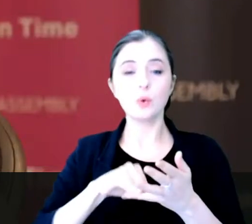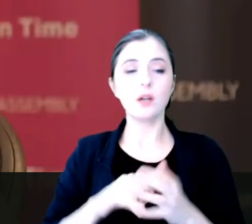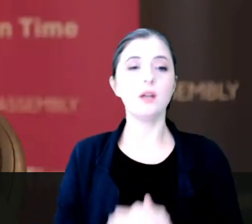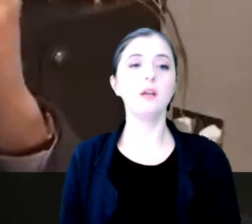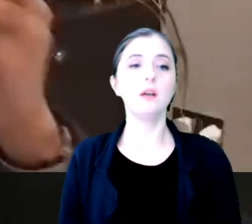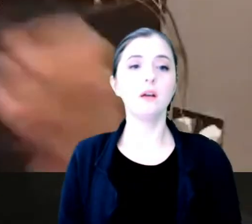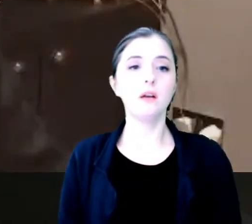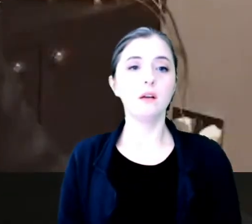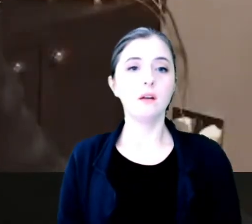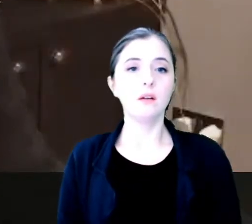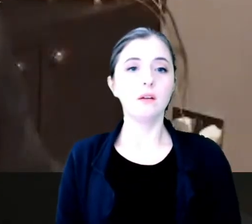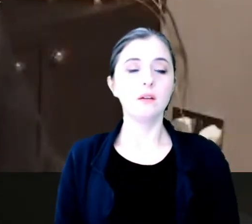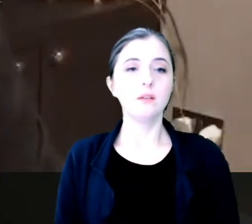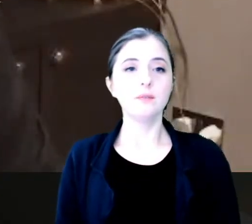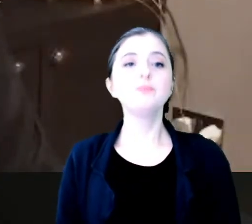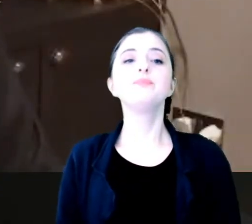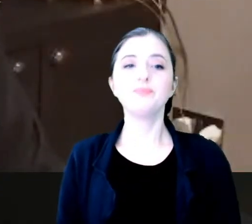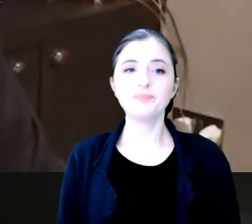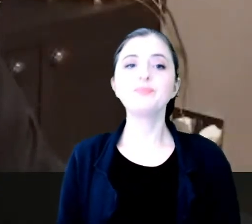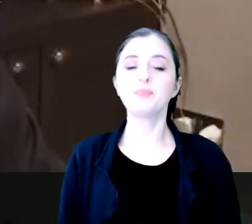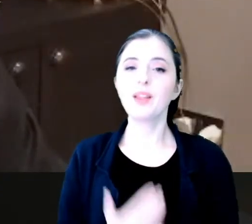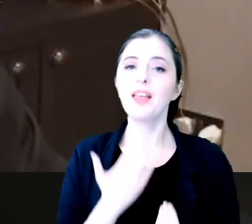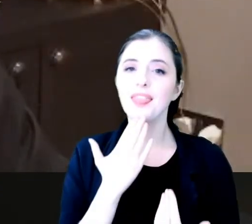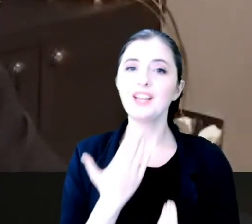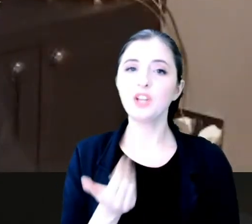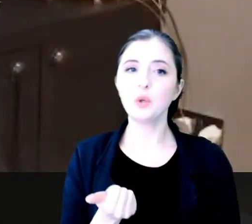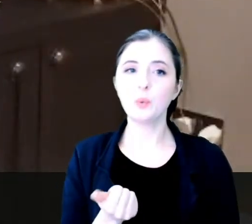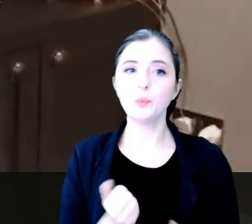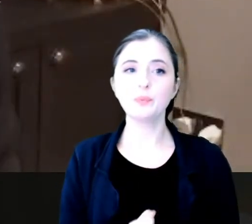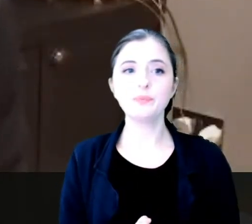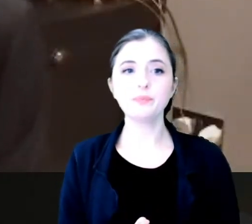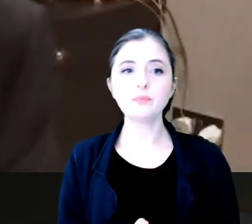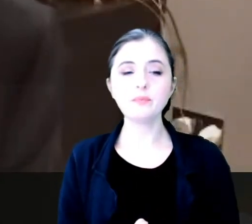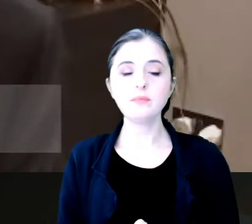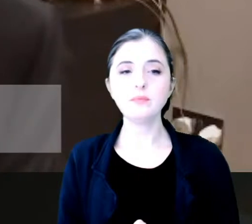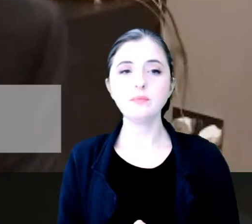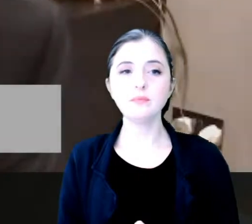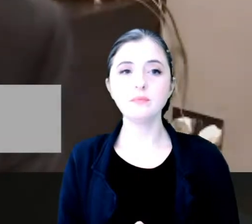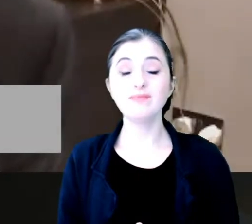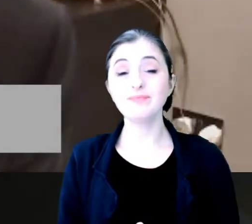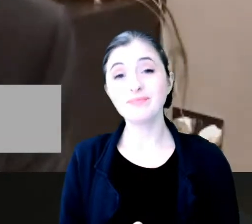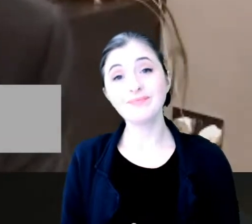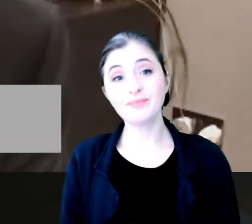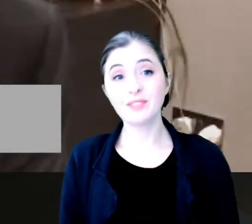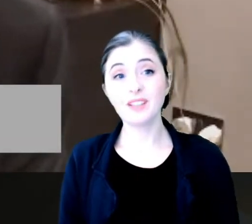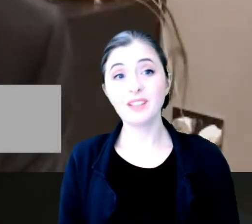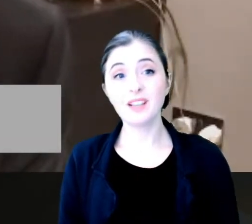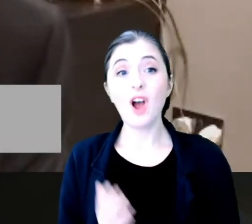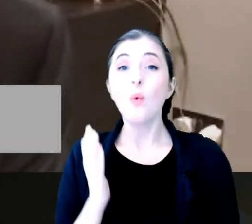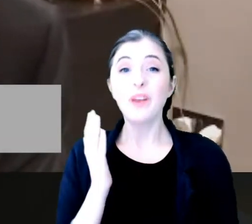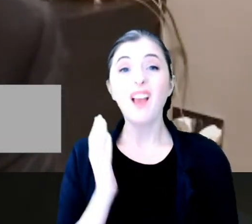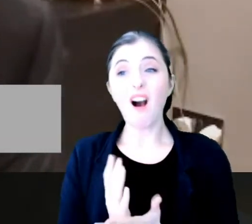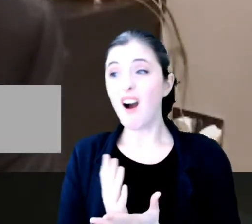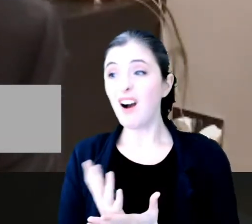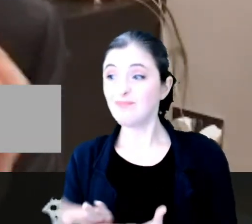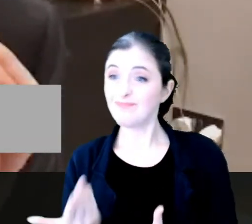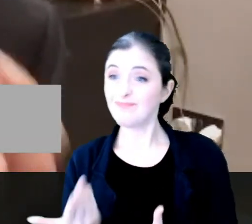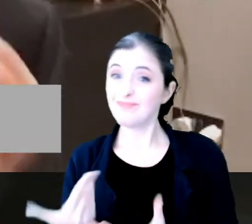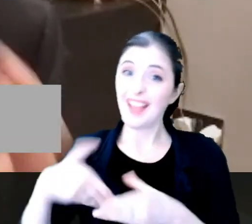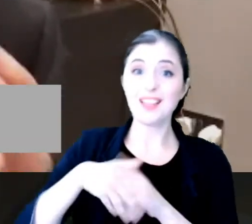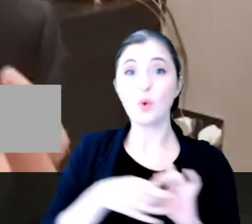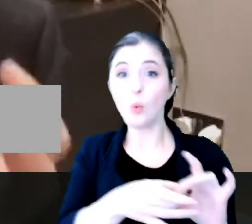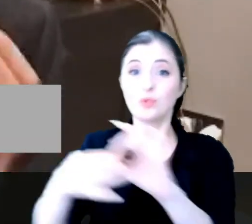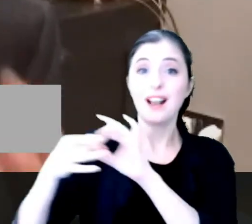Thank you, Chair. Look, we truly are in this all together. And of course,